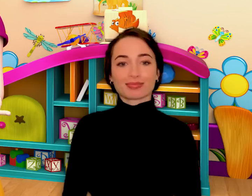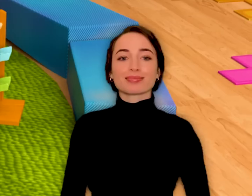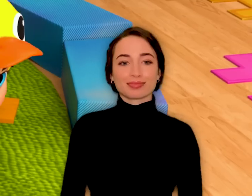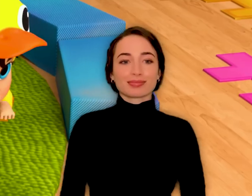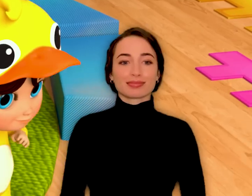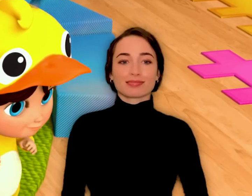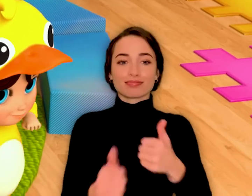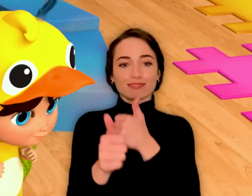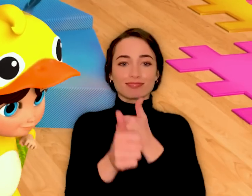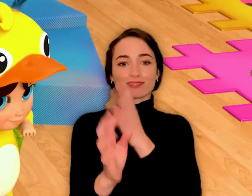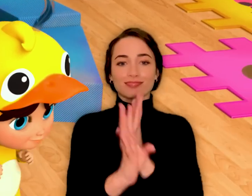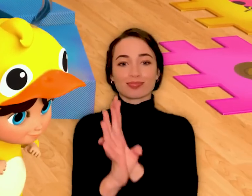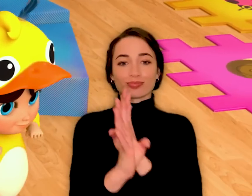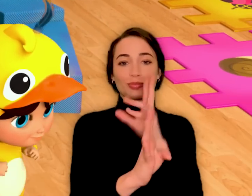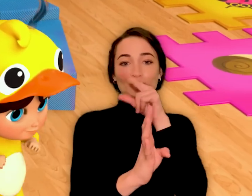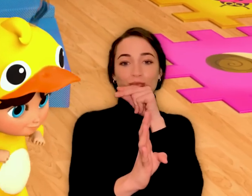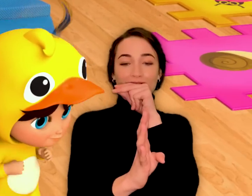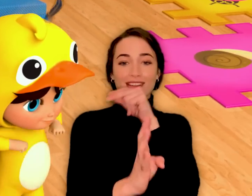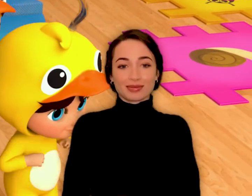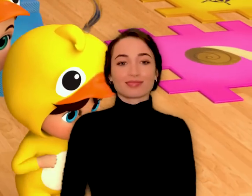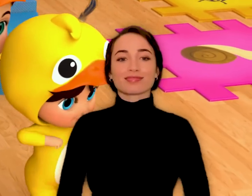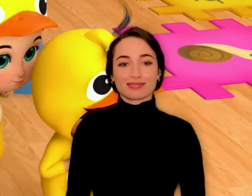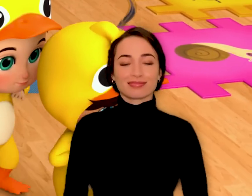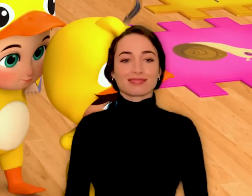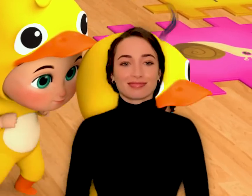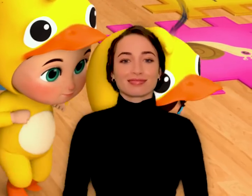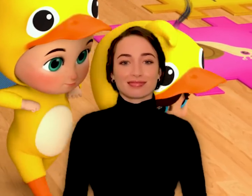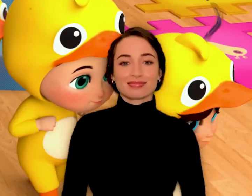quack he Liv the others with the quack quack